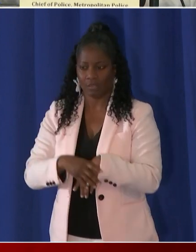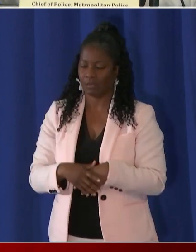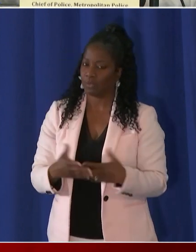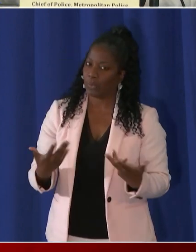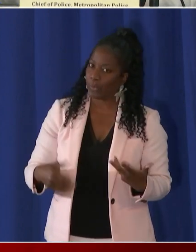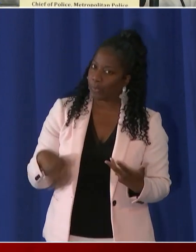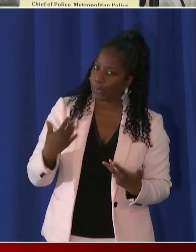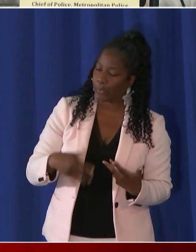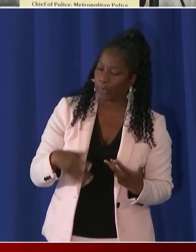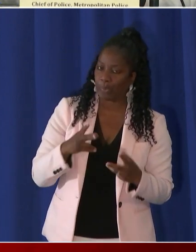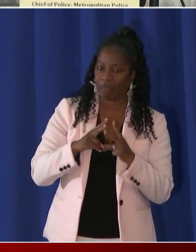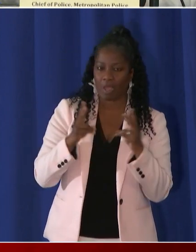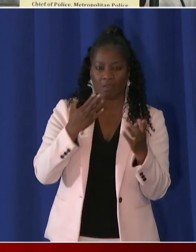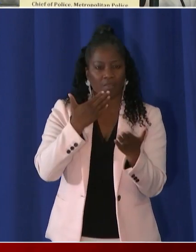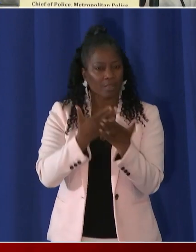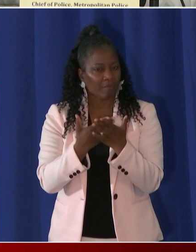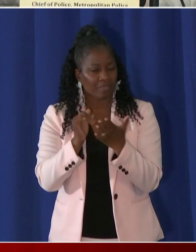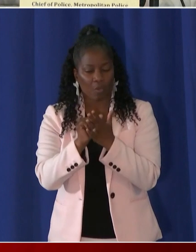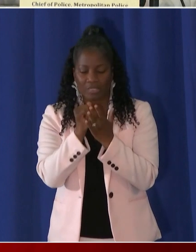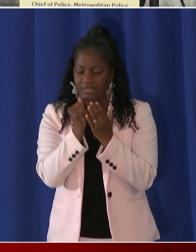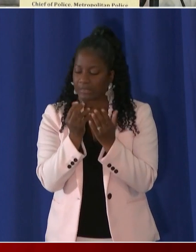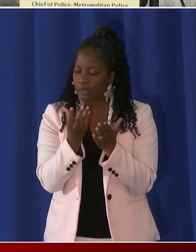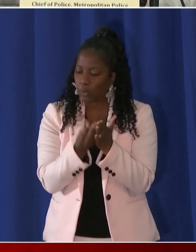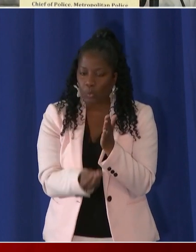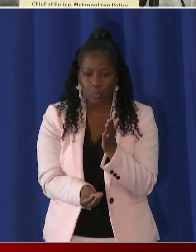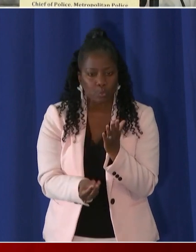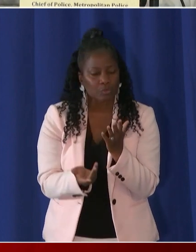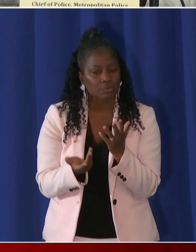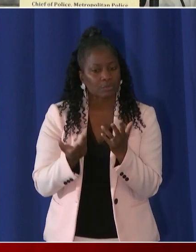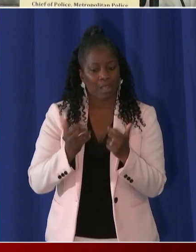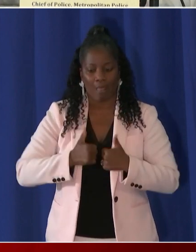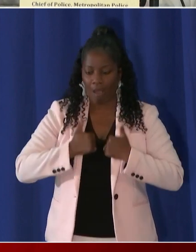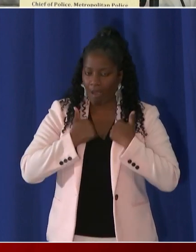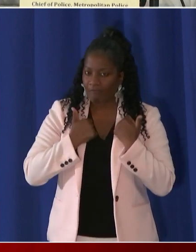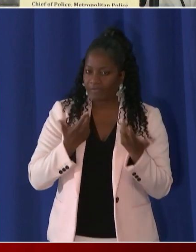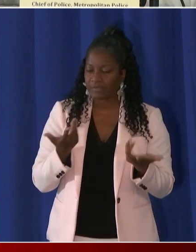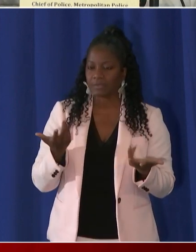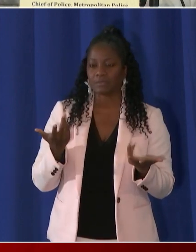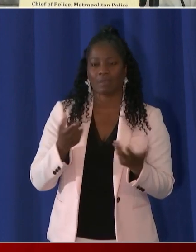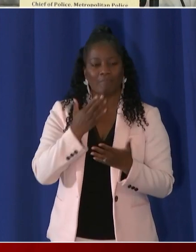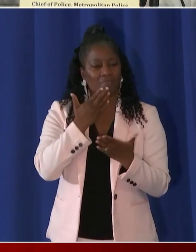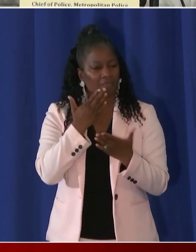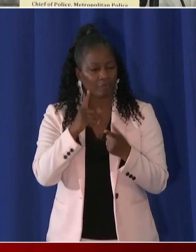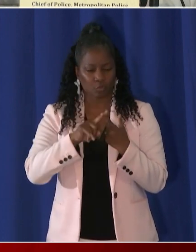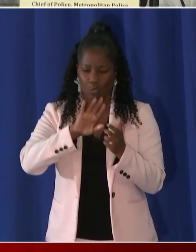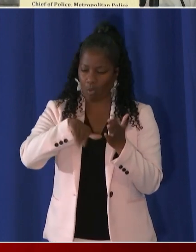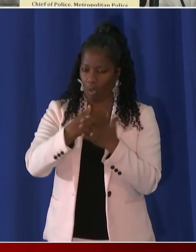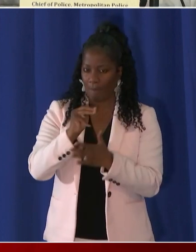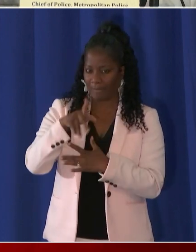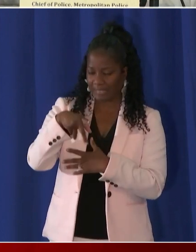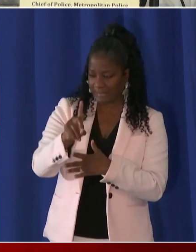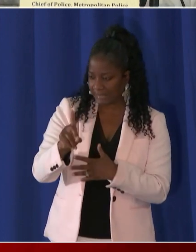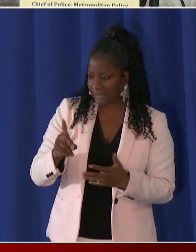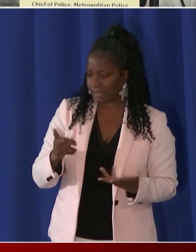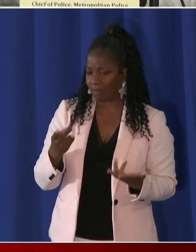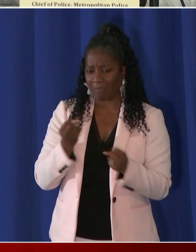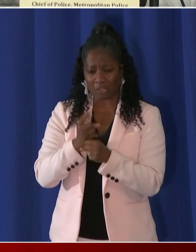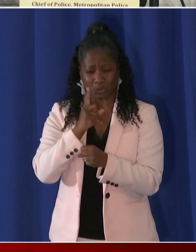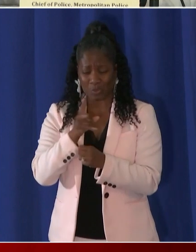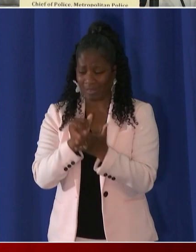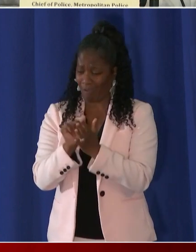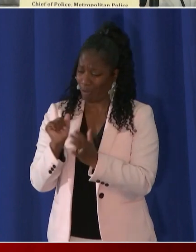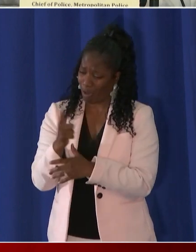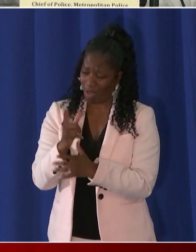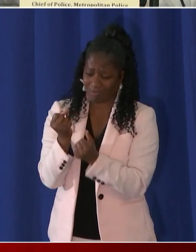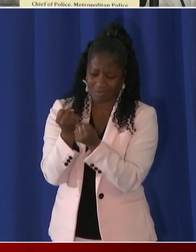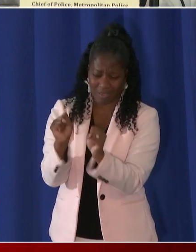very thankful that we did not lose lives that day. I am thankful that the men and women of law enforcement are safe, and I'm thankful